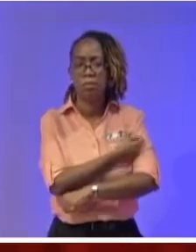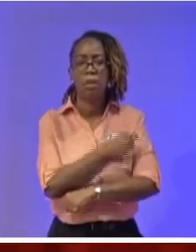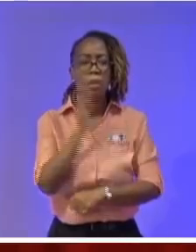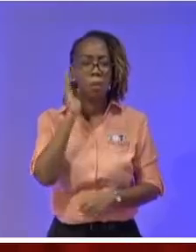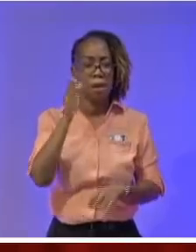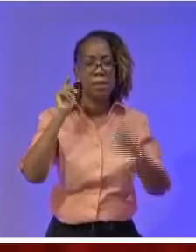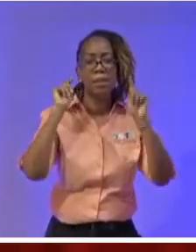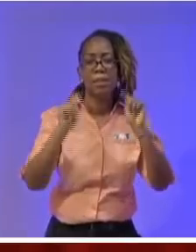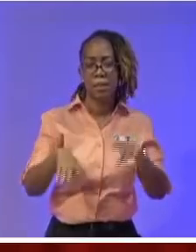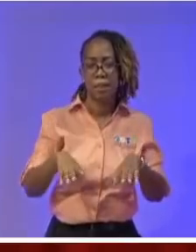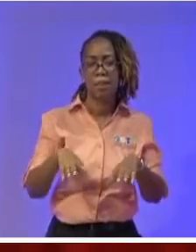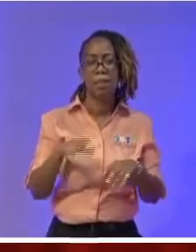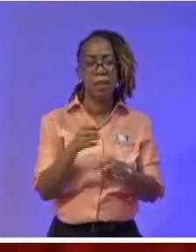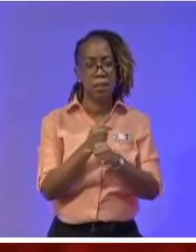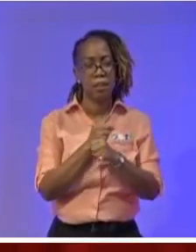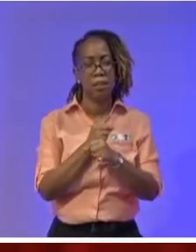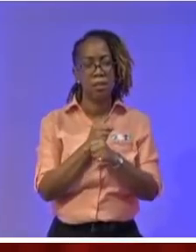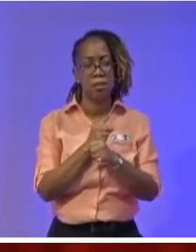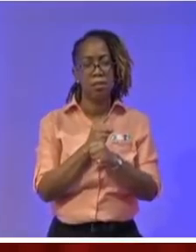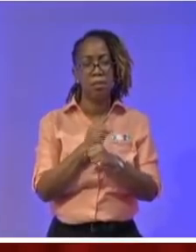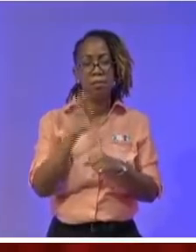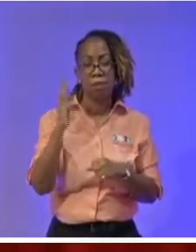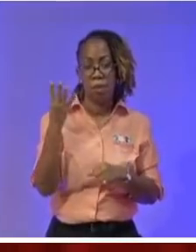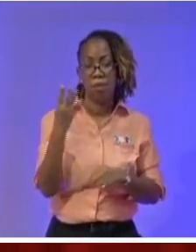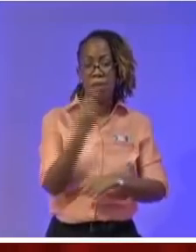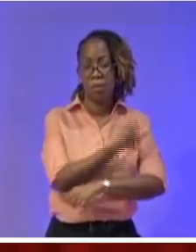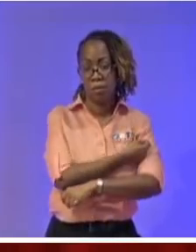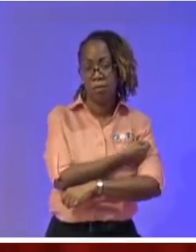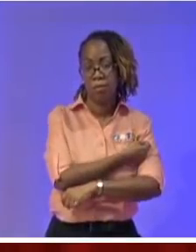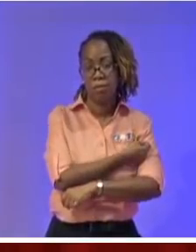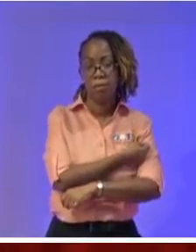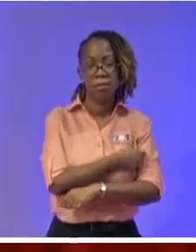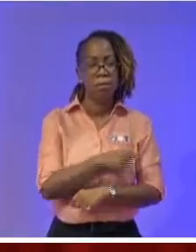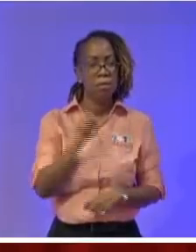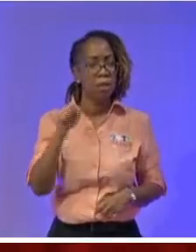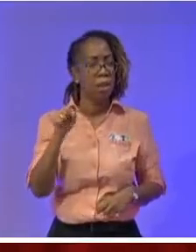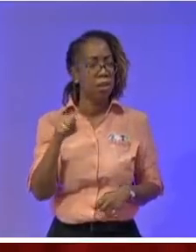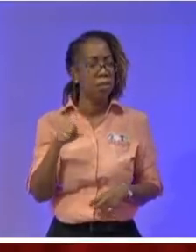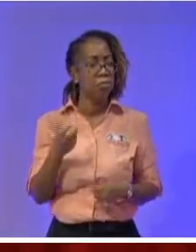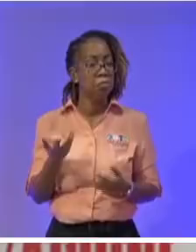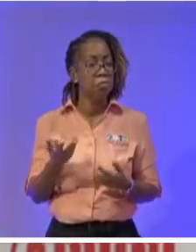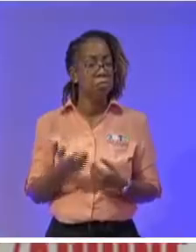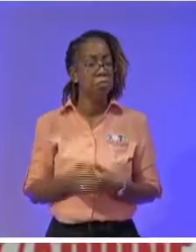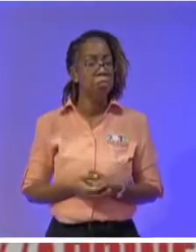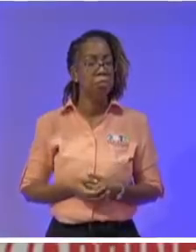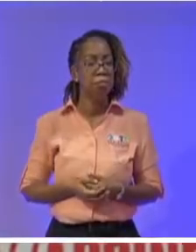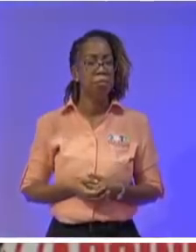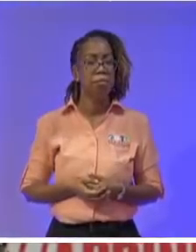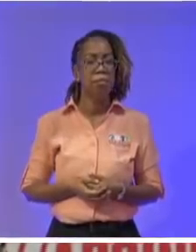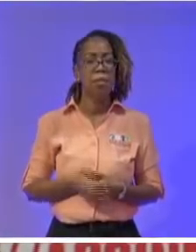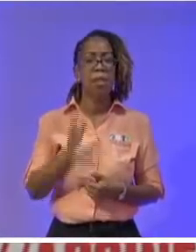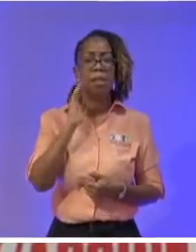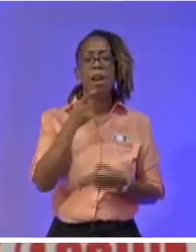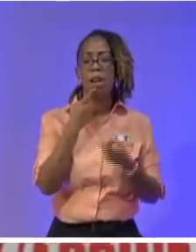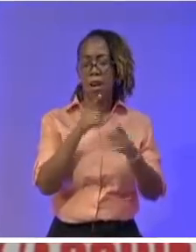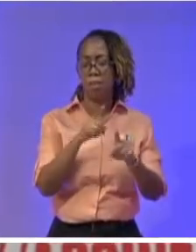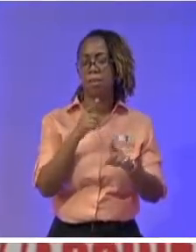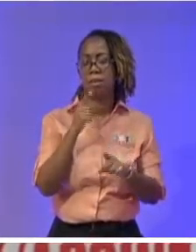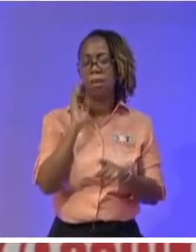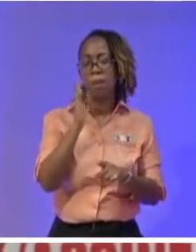difference between the two? Thank you. Yeah, thanks. So I'll take the second question first. So when we started the third primary